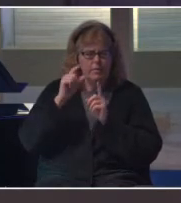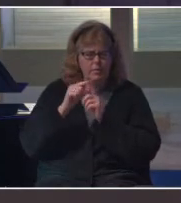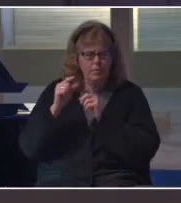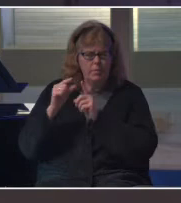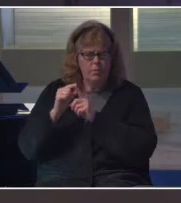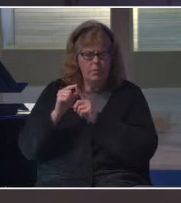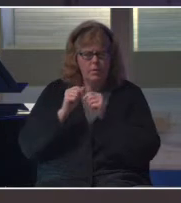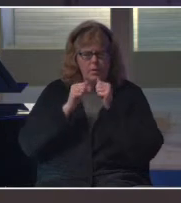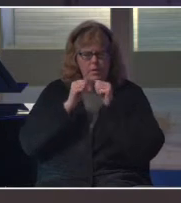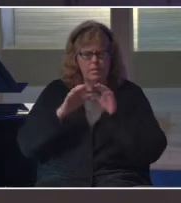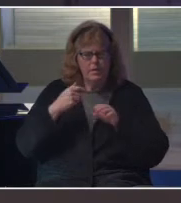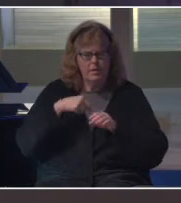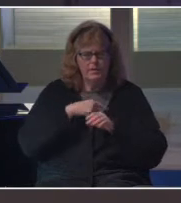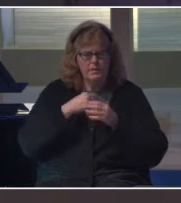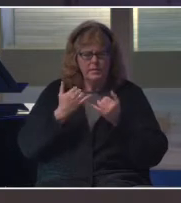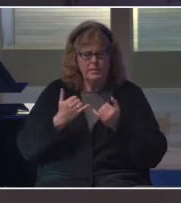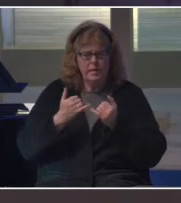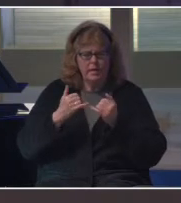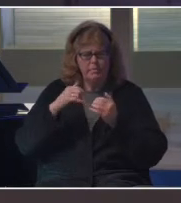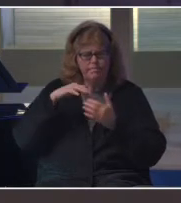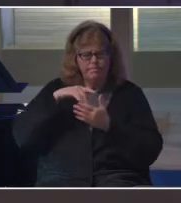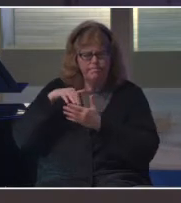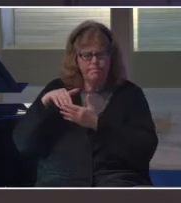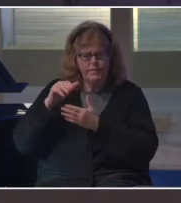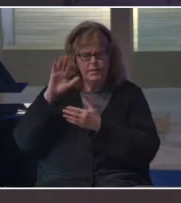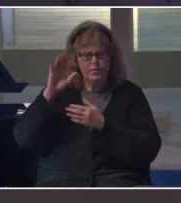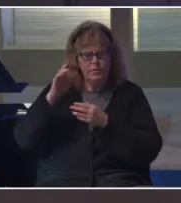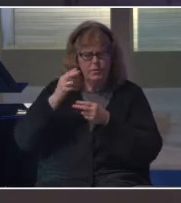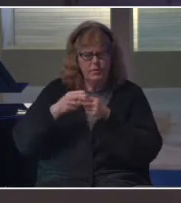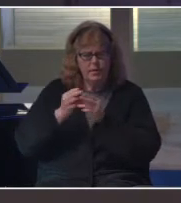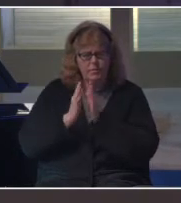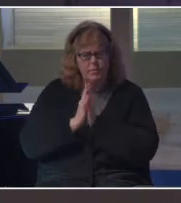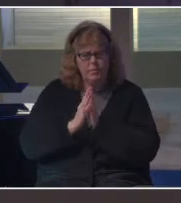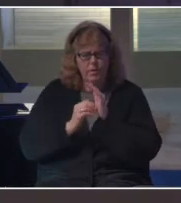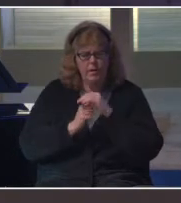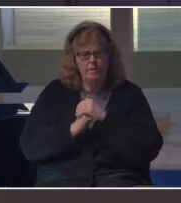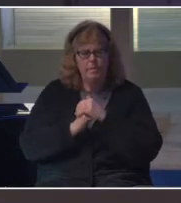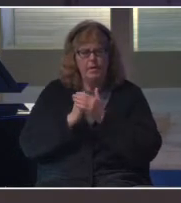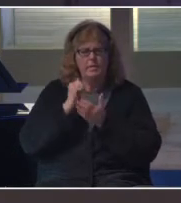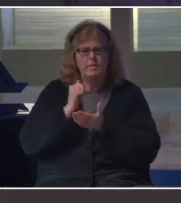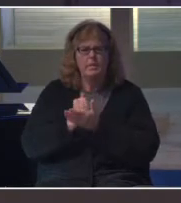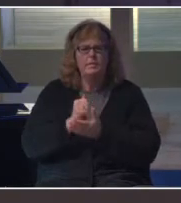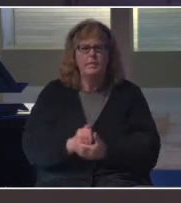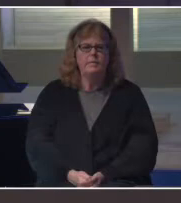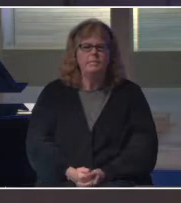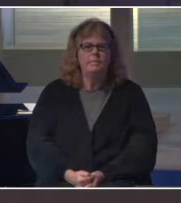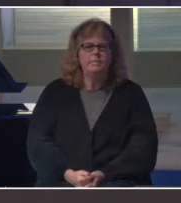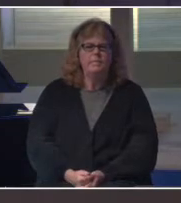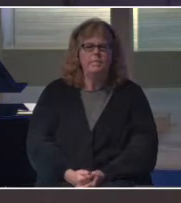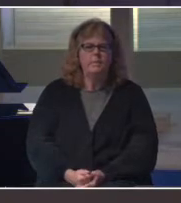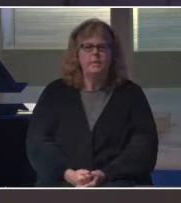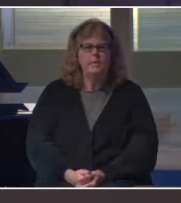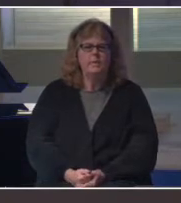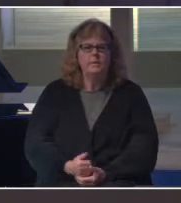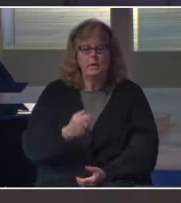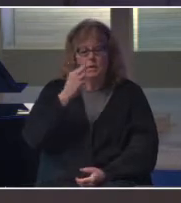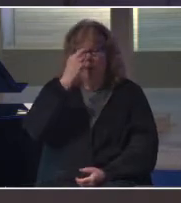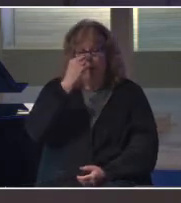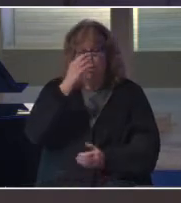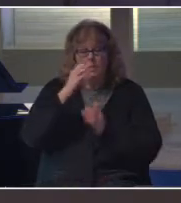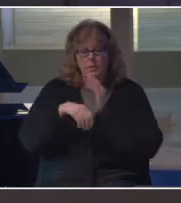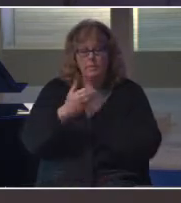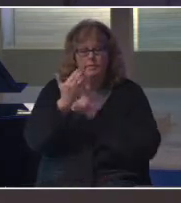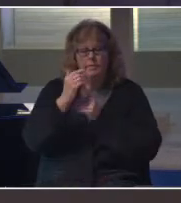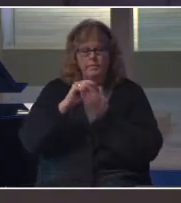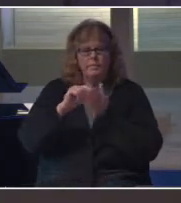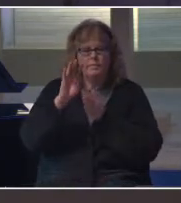So bless us now as we look into it, for it's in your name we pray. Amen. Well, Romans 15:4 tells